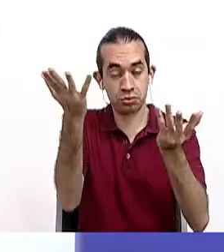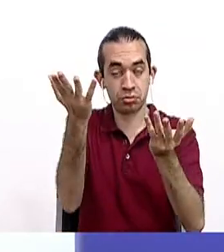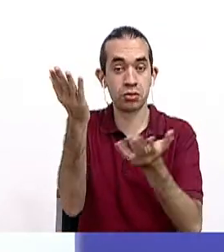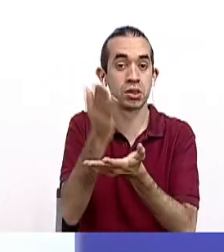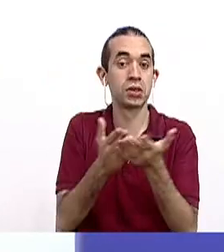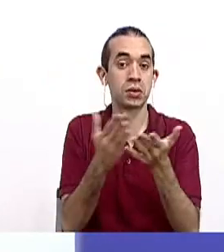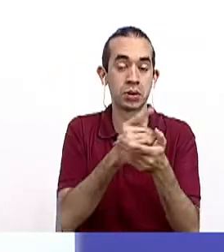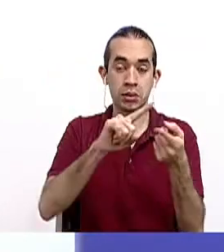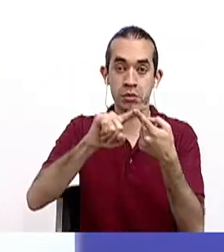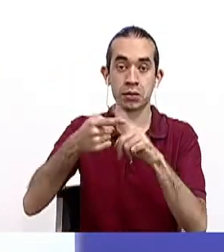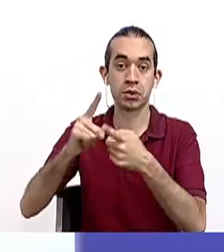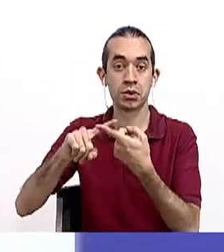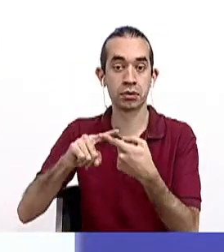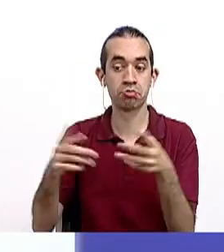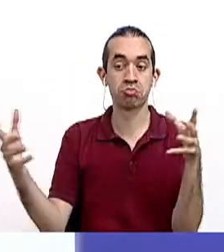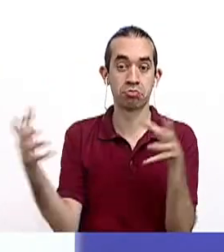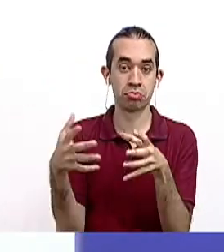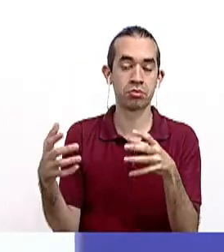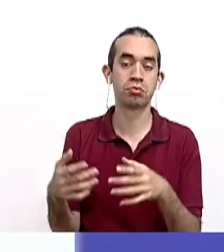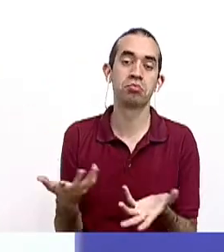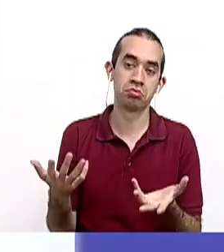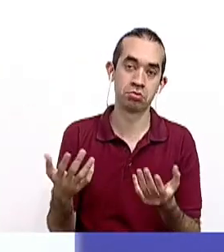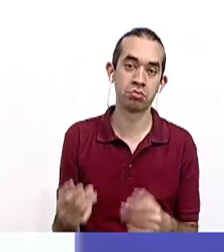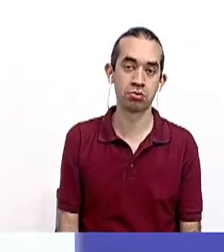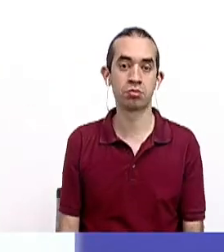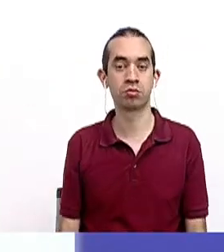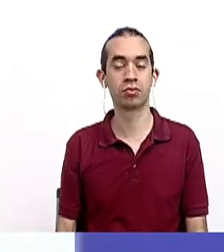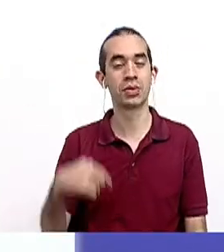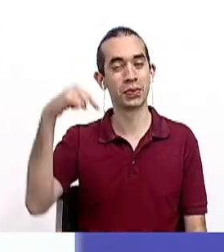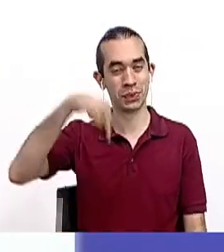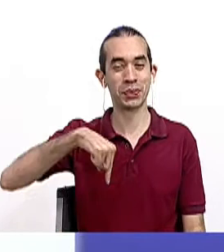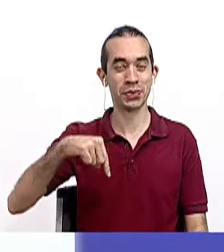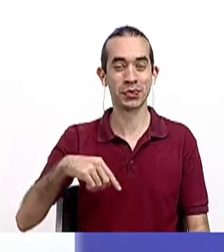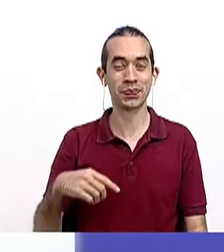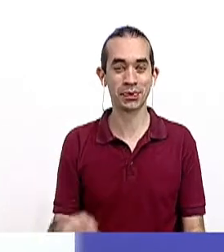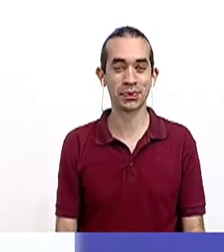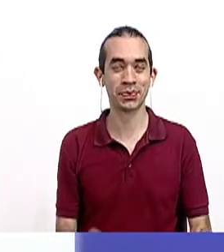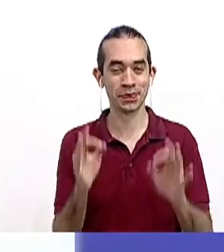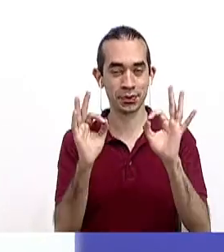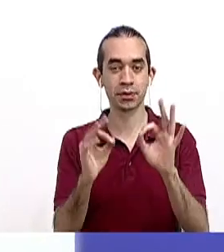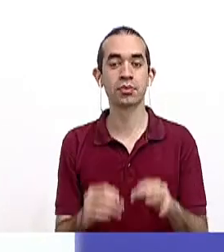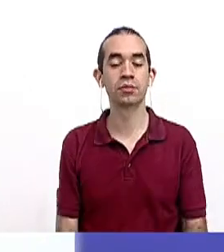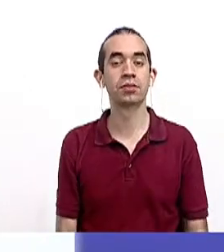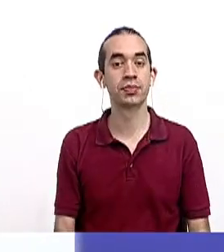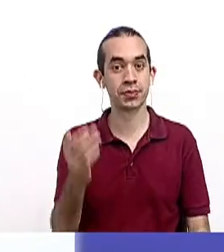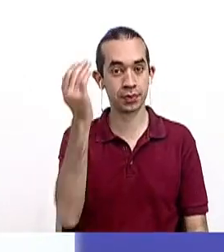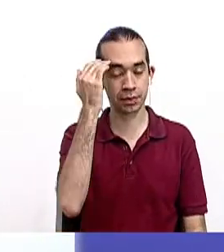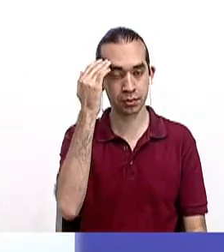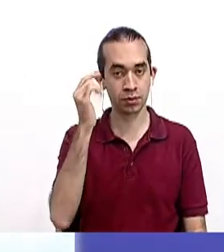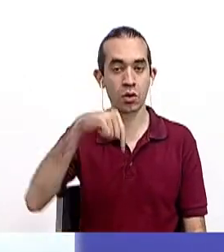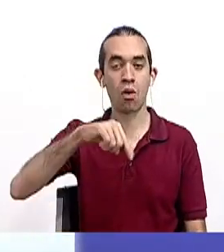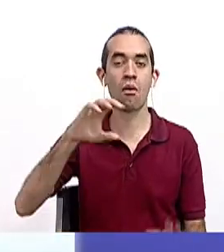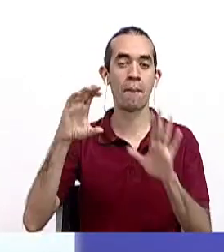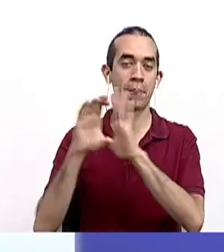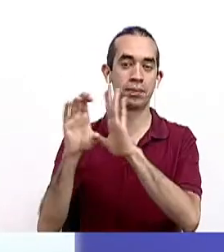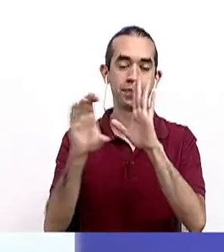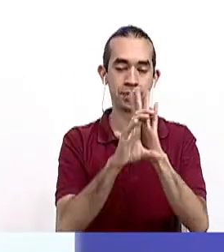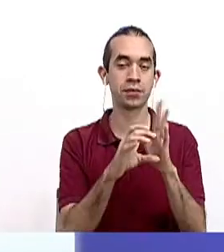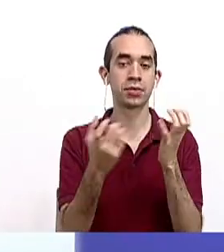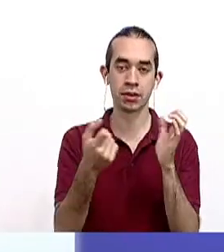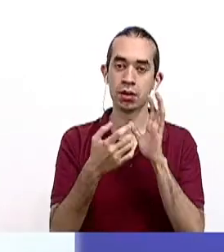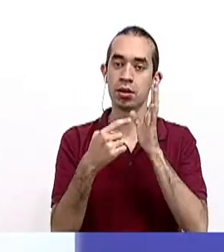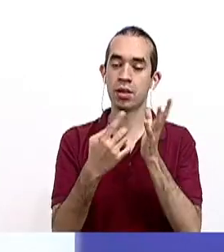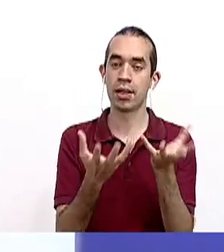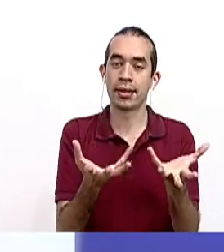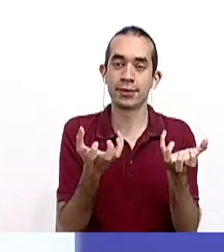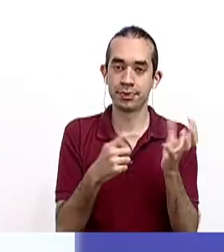your friends. So we're going to be doing that today, all right? But before that, I have two pictures that I want to show you. And I